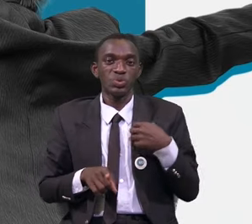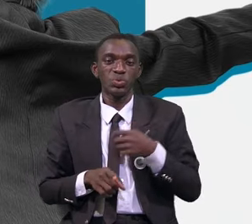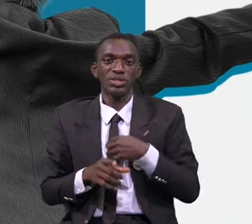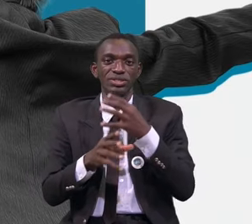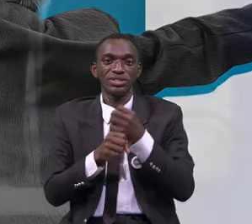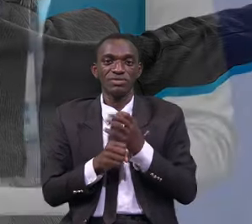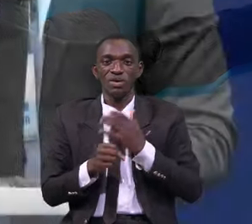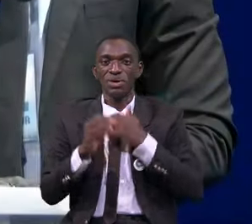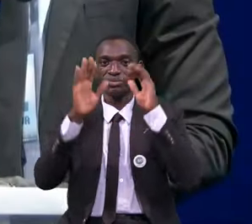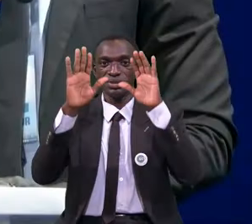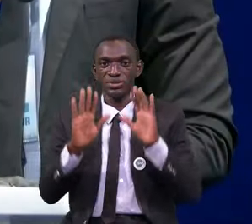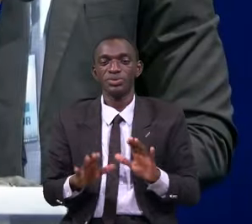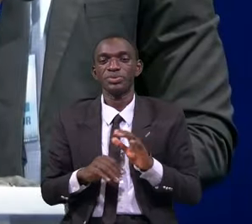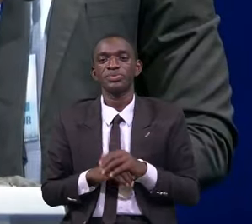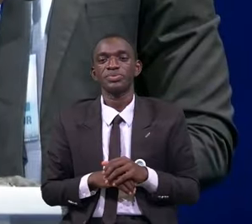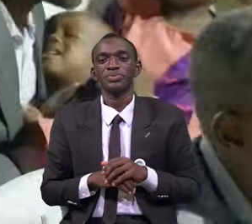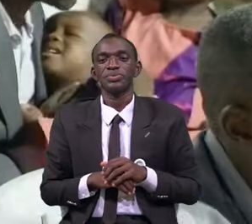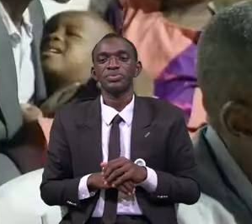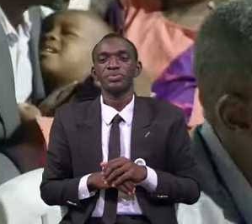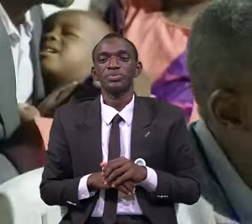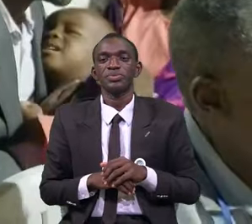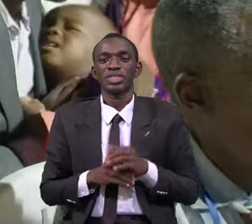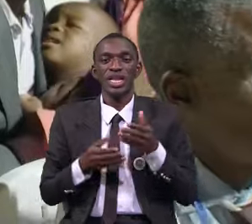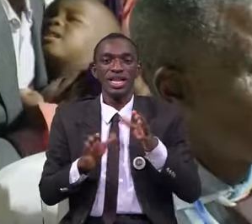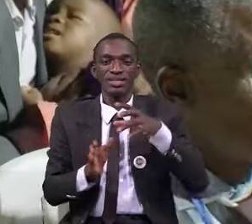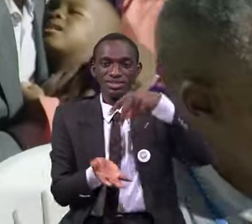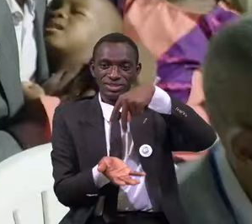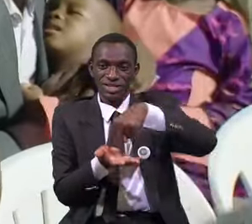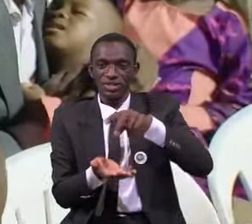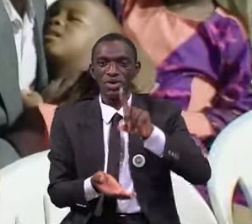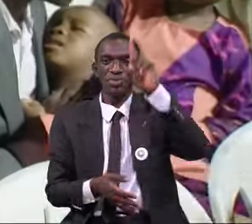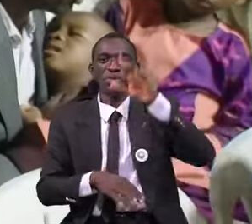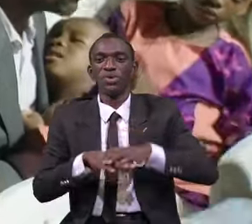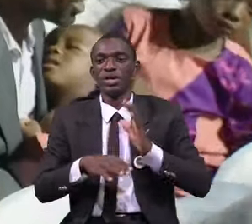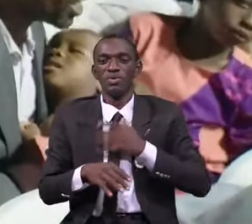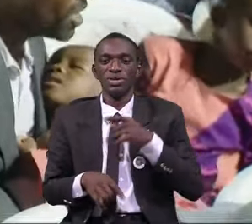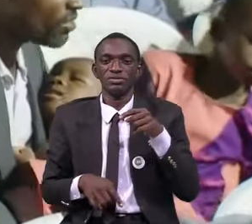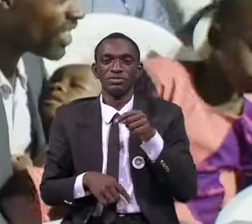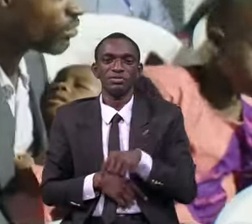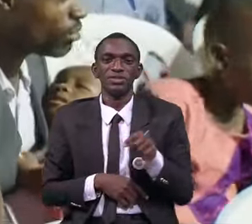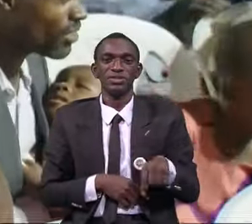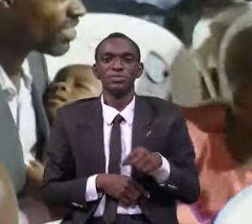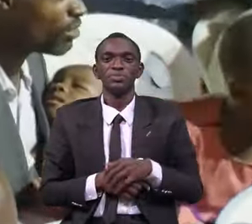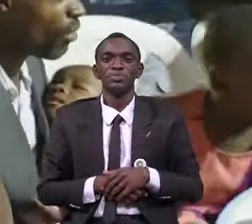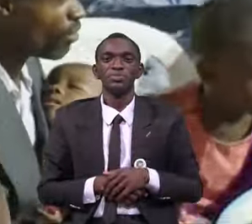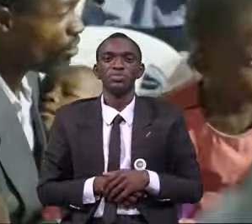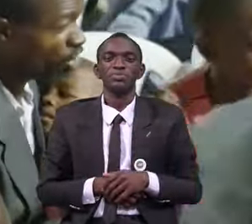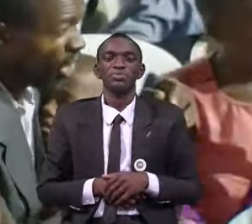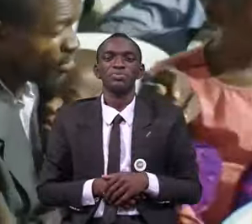Comme nous recevrons notre miracle. Let's rise up on our feet. Tenons-nous sur nos pieds.